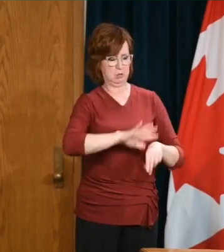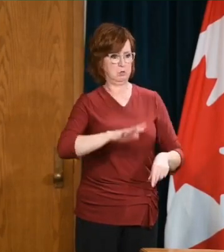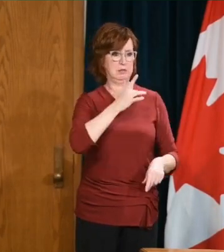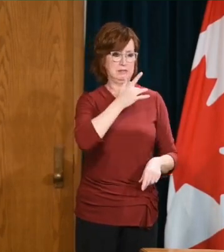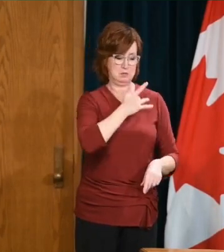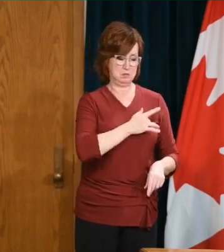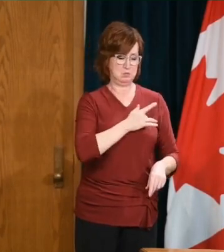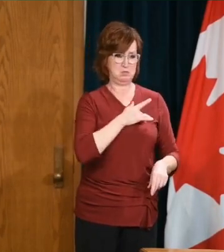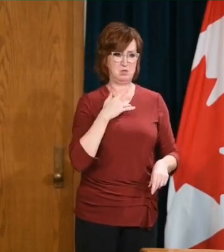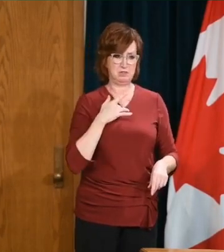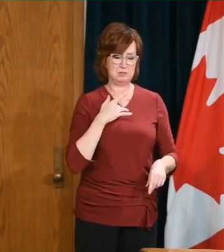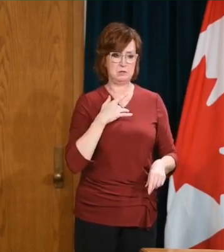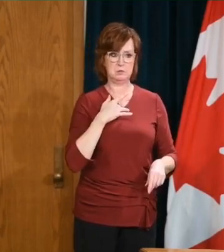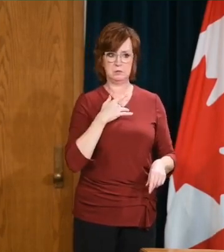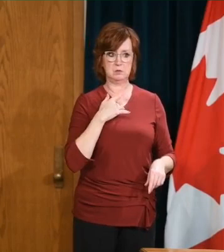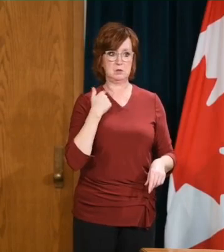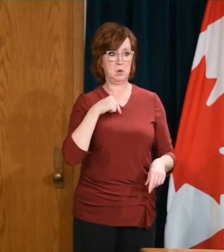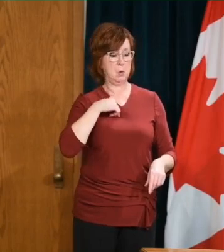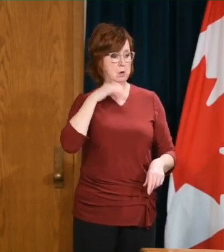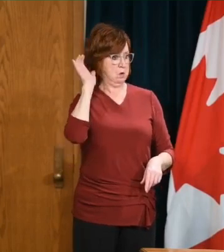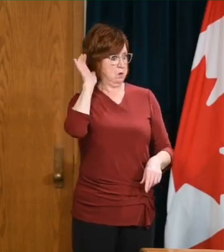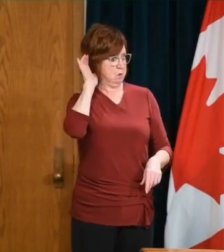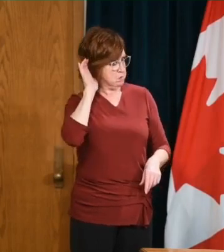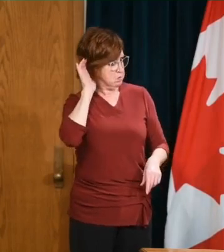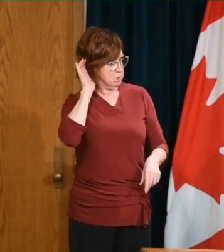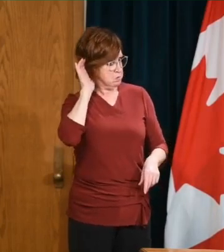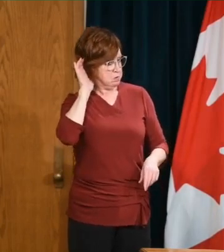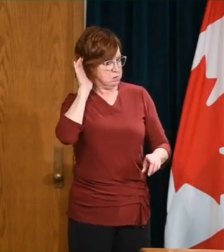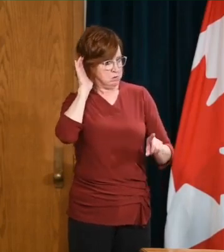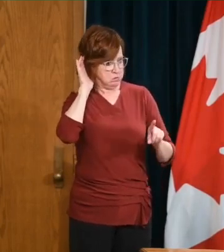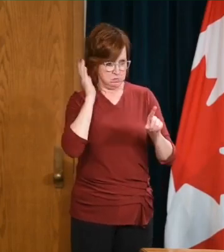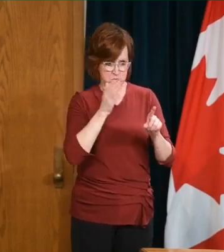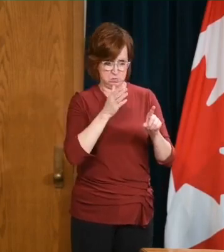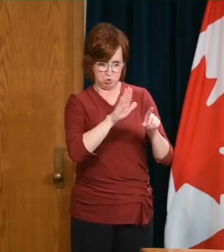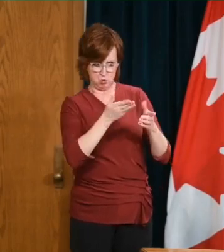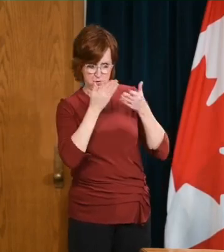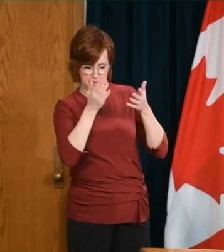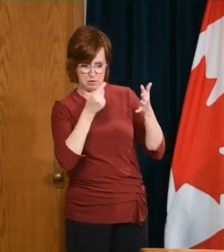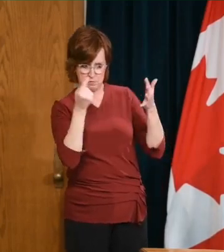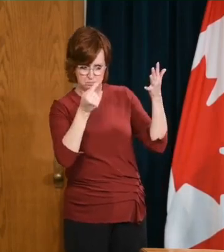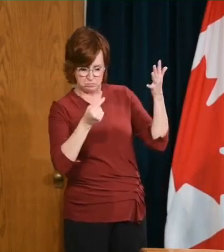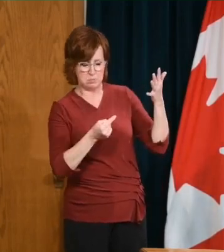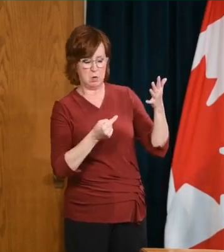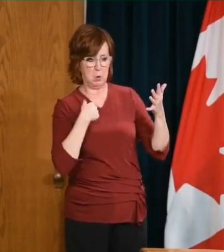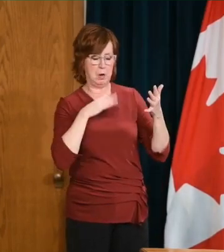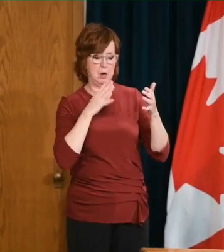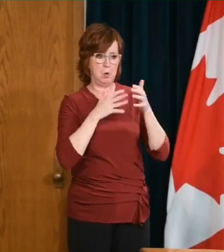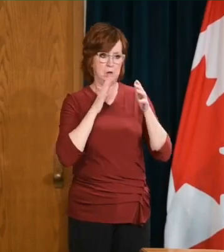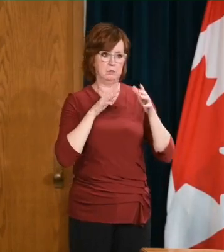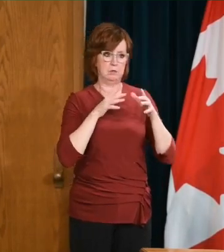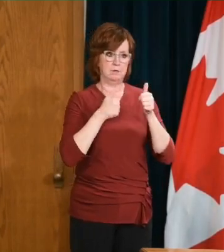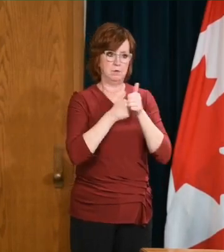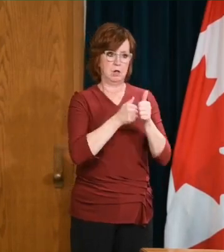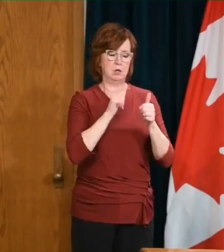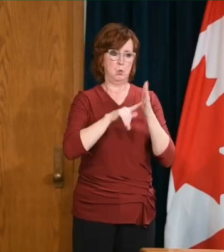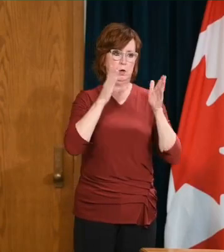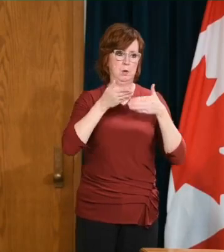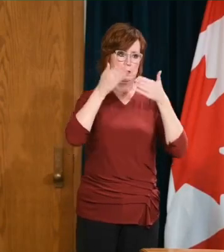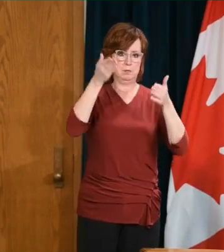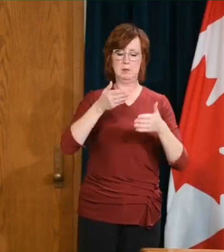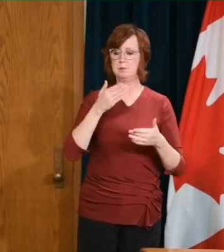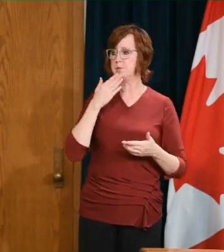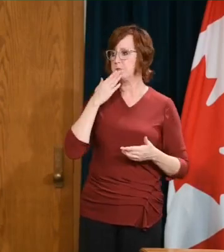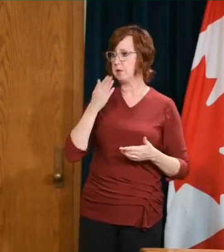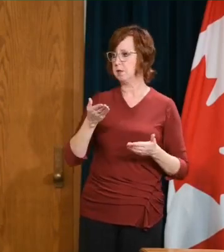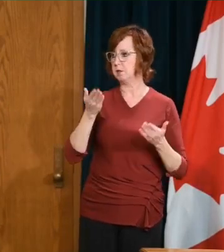are listening intently to the advice that's being put forward, and we'll act very quickly as it transpires. We'll take our